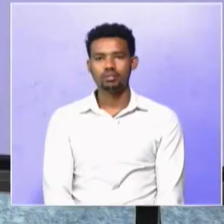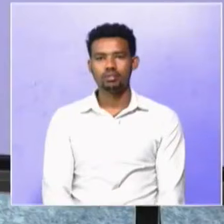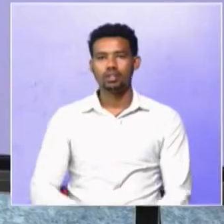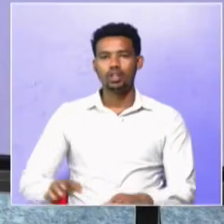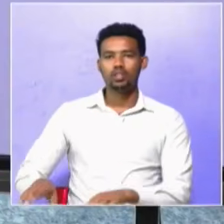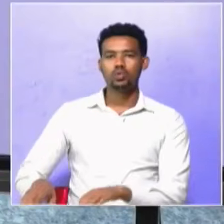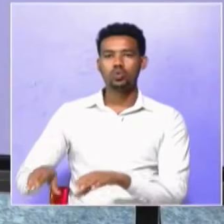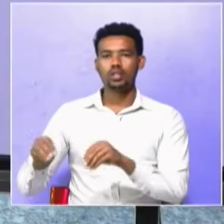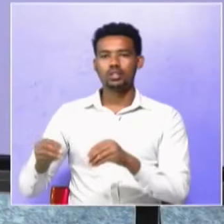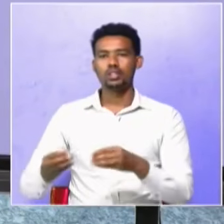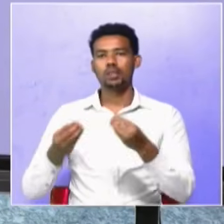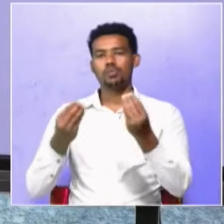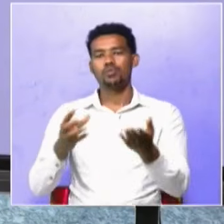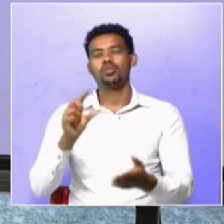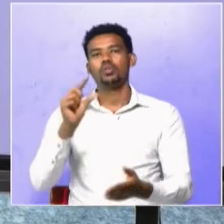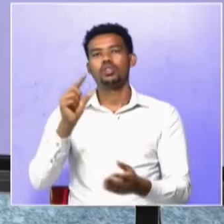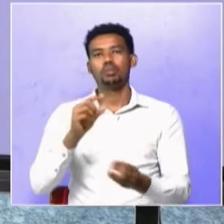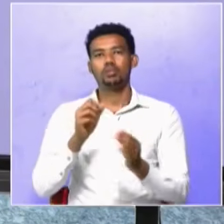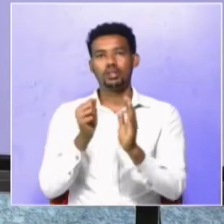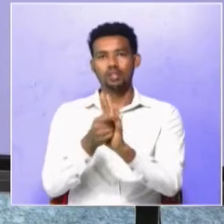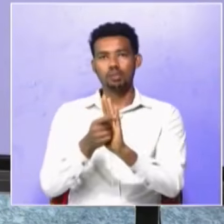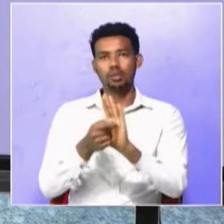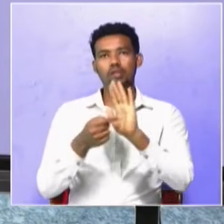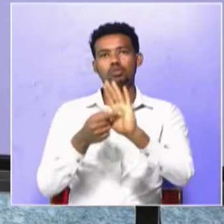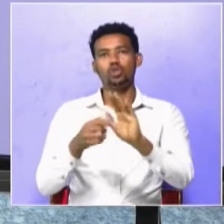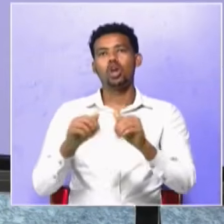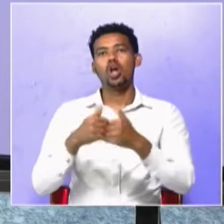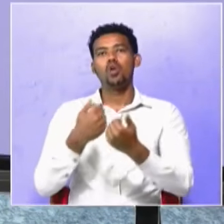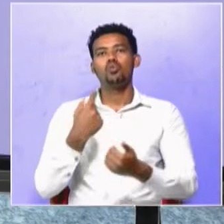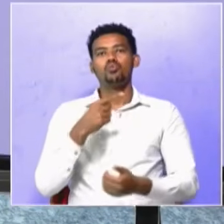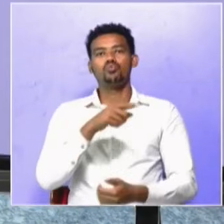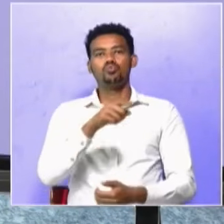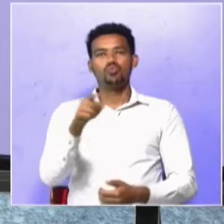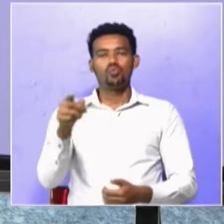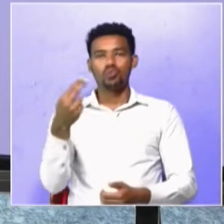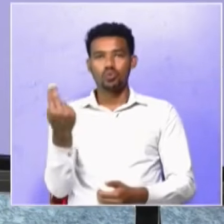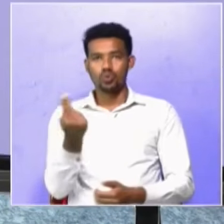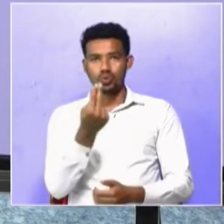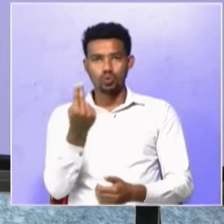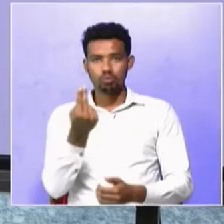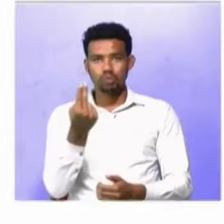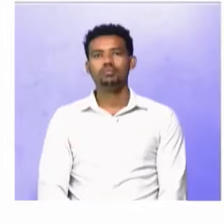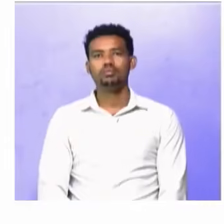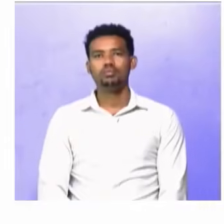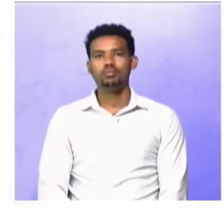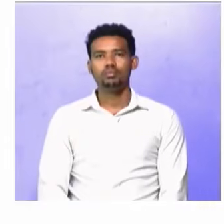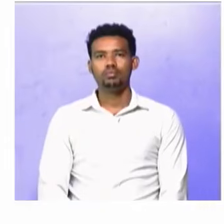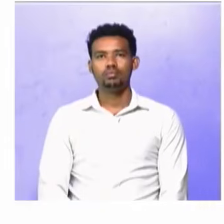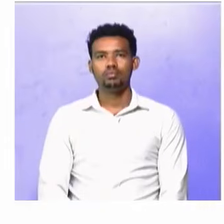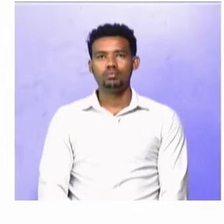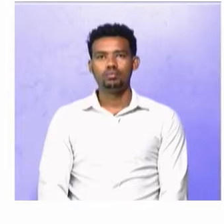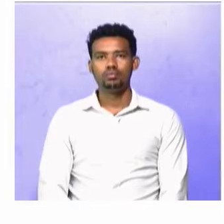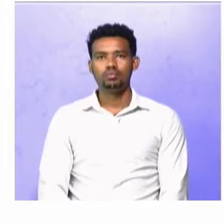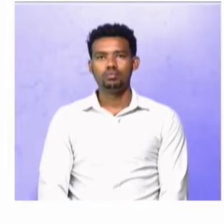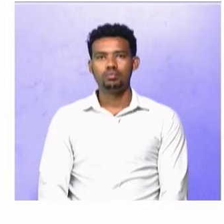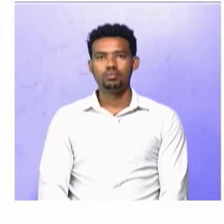give you some examples and let me show you how we are using superlative adjective.